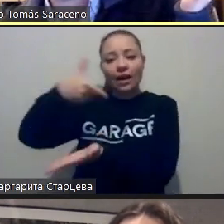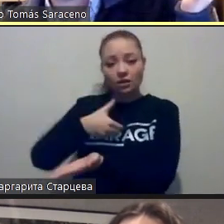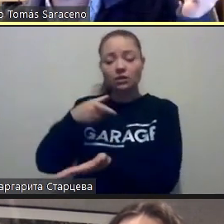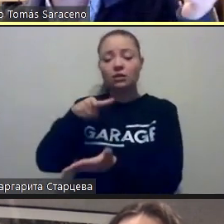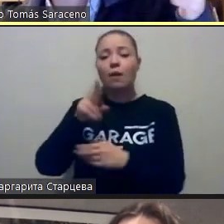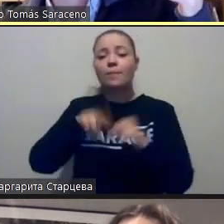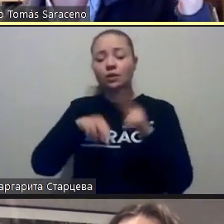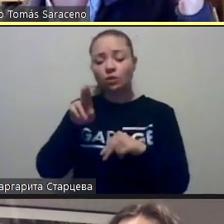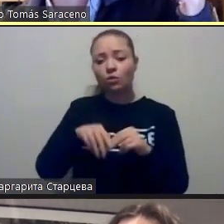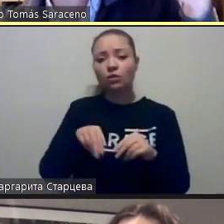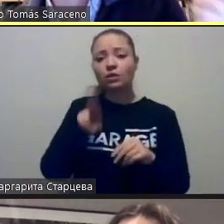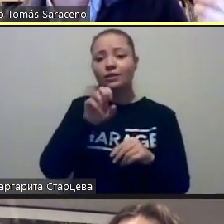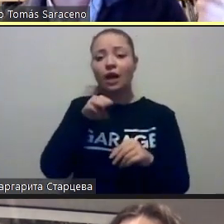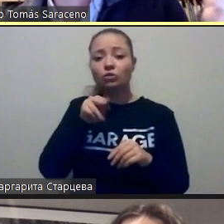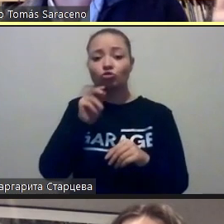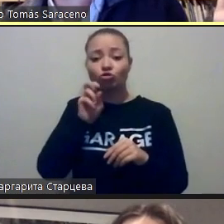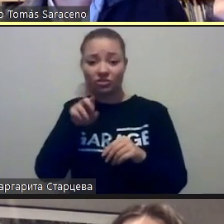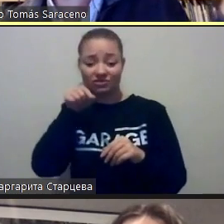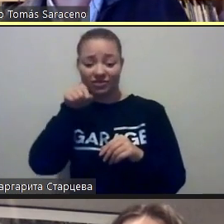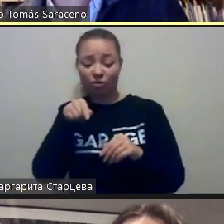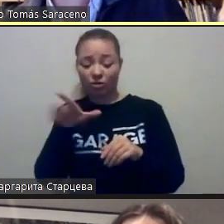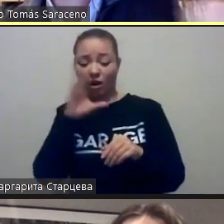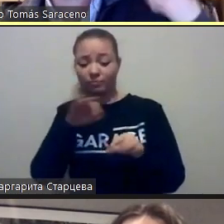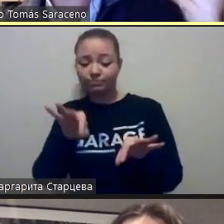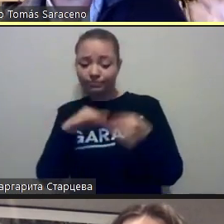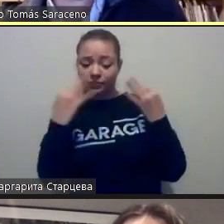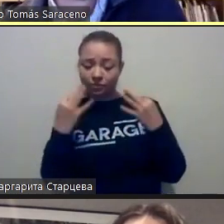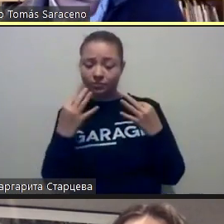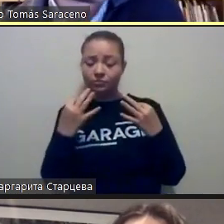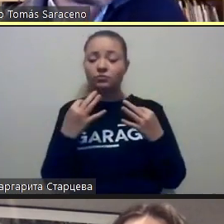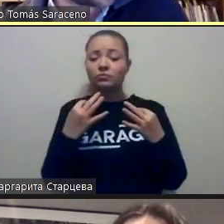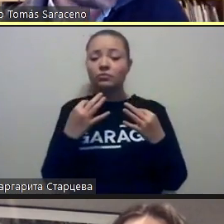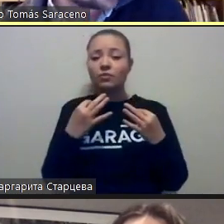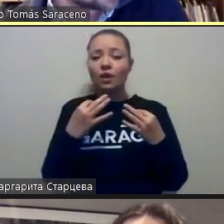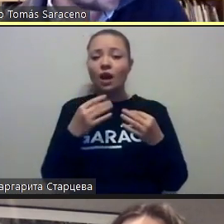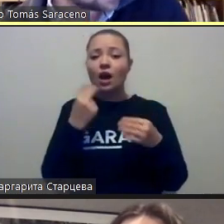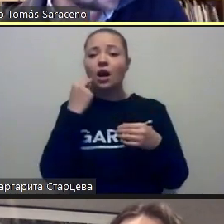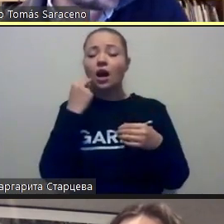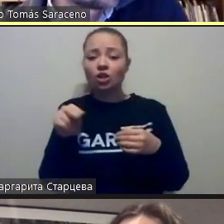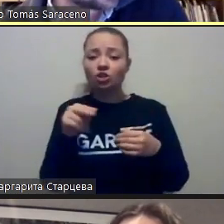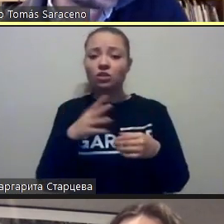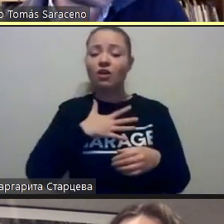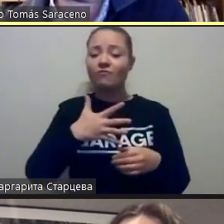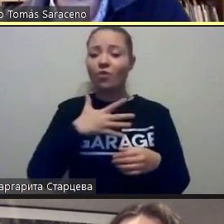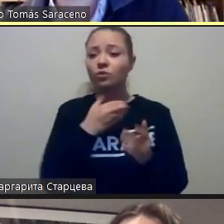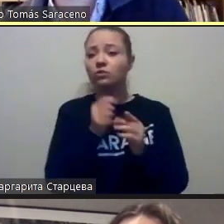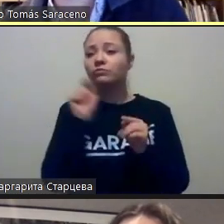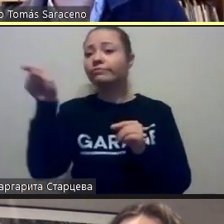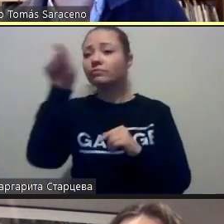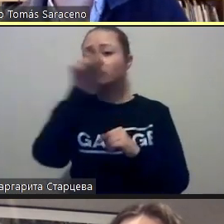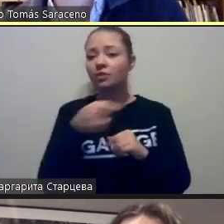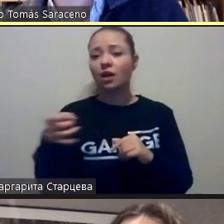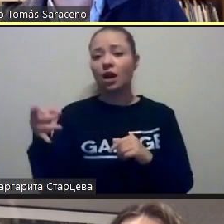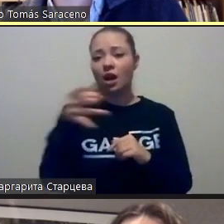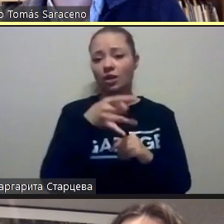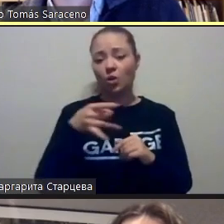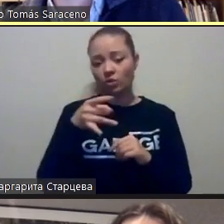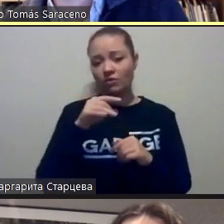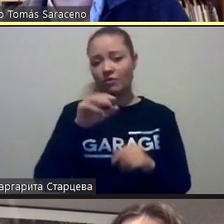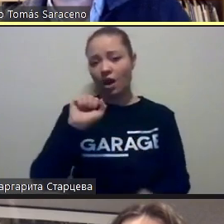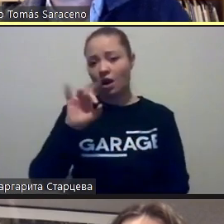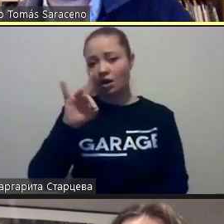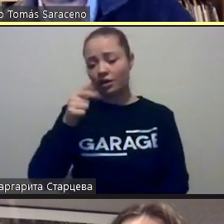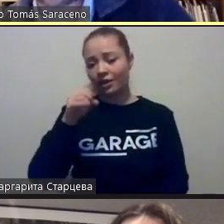air in certain parts of the city of Buenos Aires. Basically, this is kind of an area which it suffers a lot